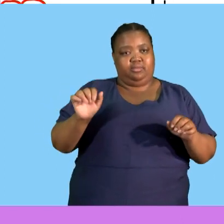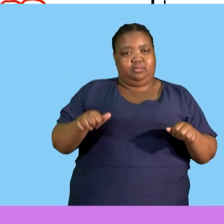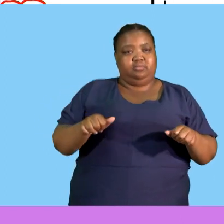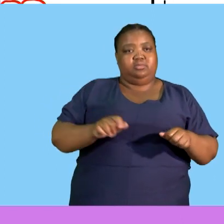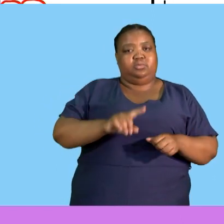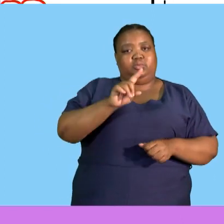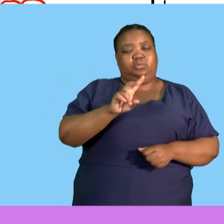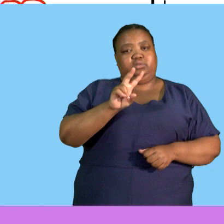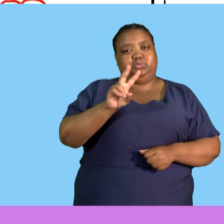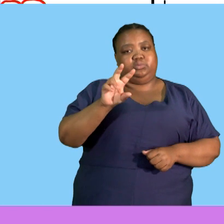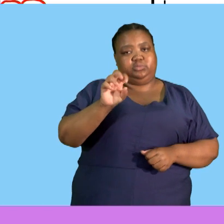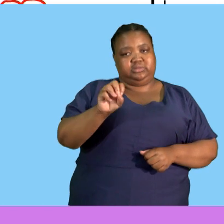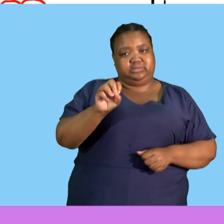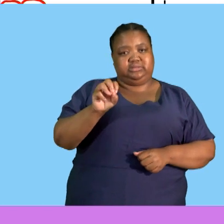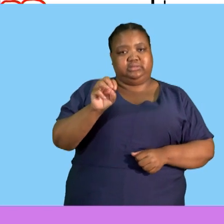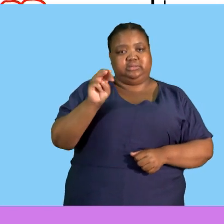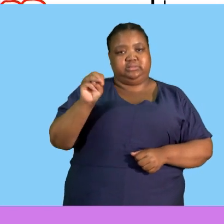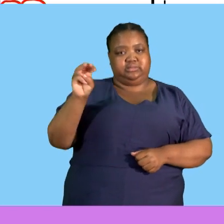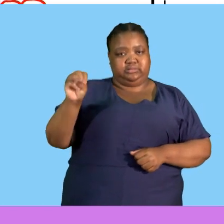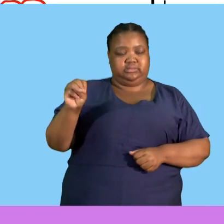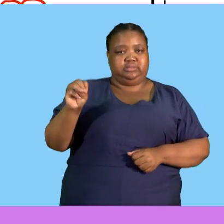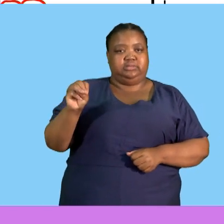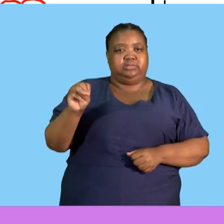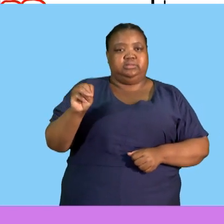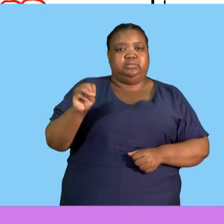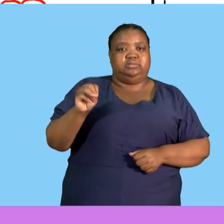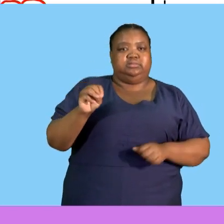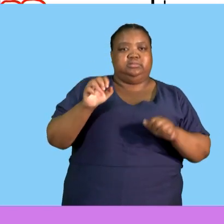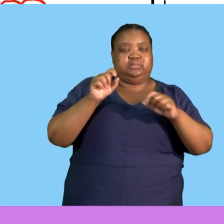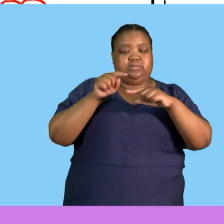the lengthwise. So therefore, I will take the 120